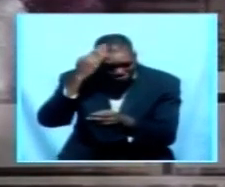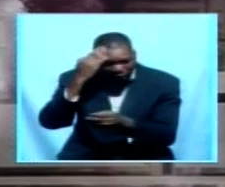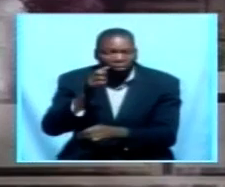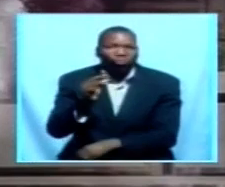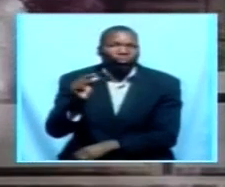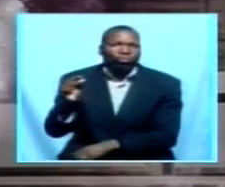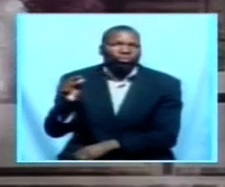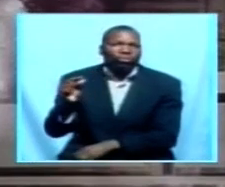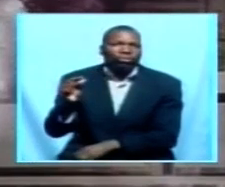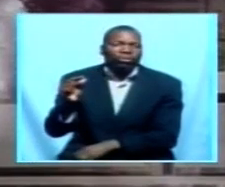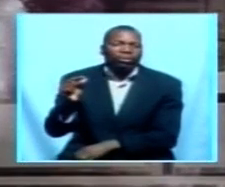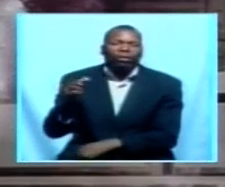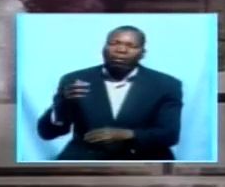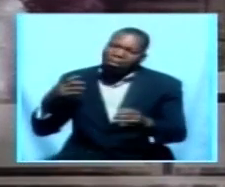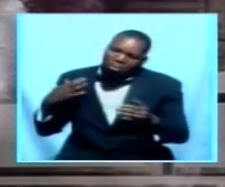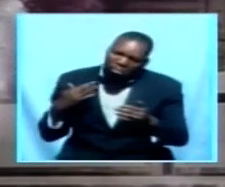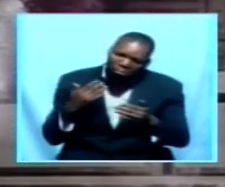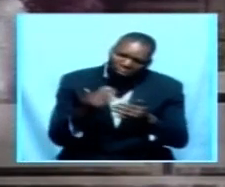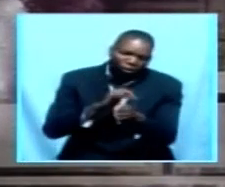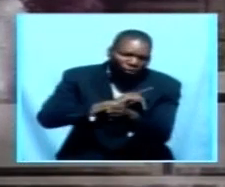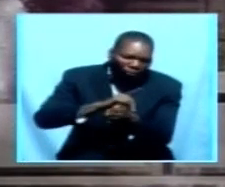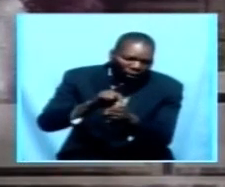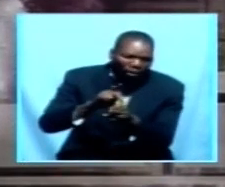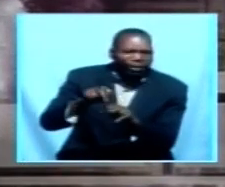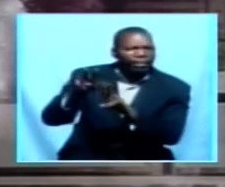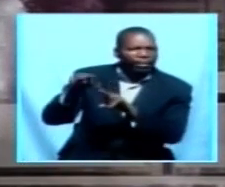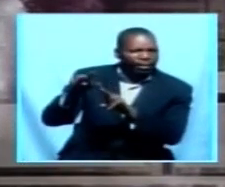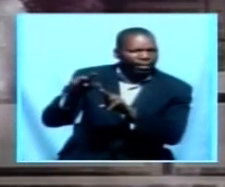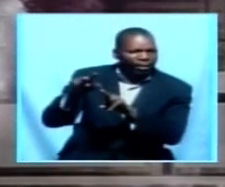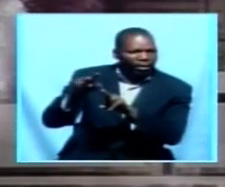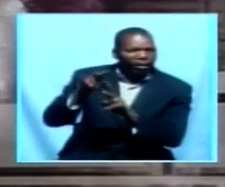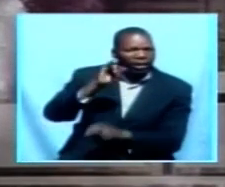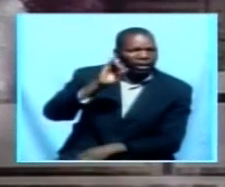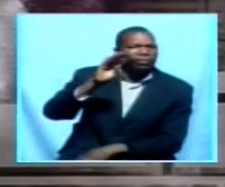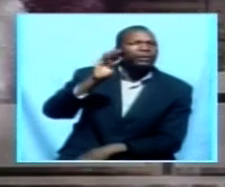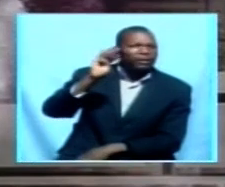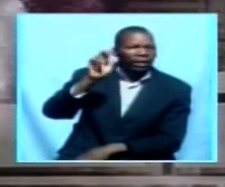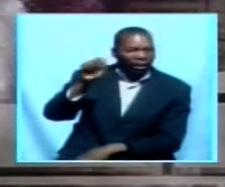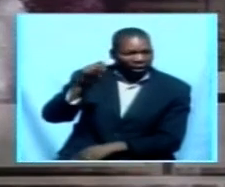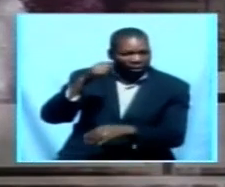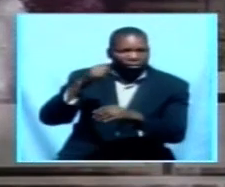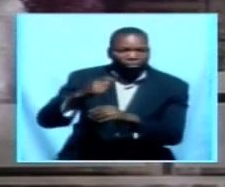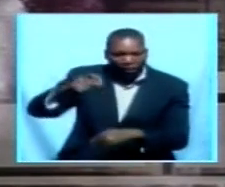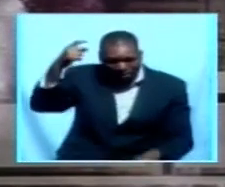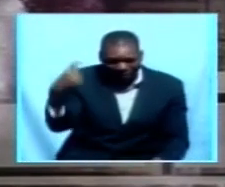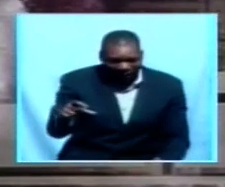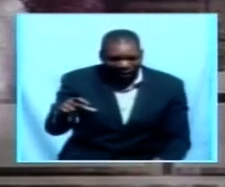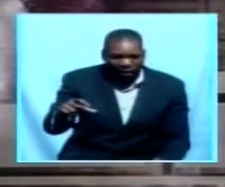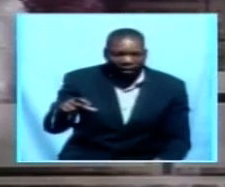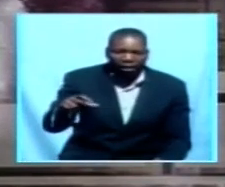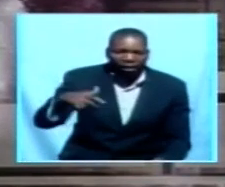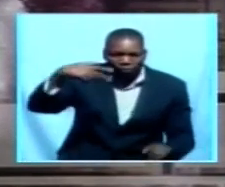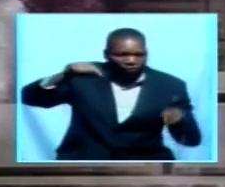that it took several months of expert observation on the part of the IBA to emerge with the charges leveled against Movie